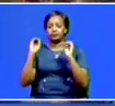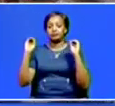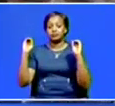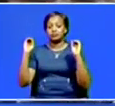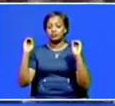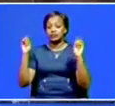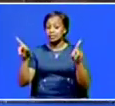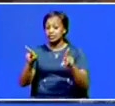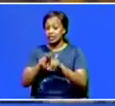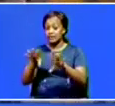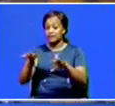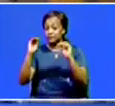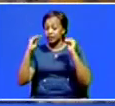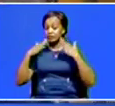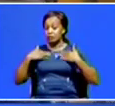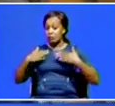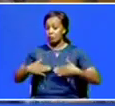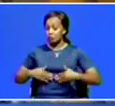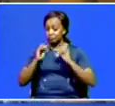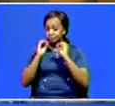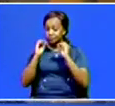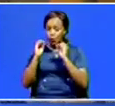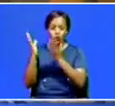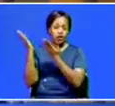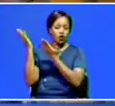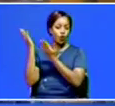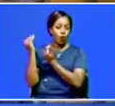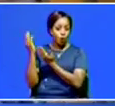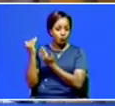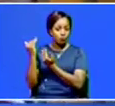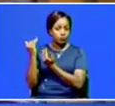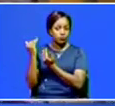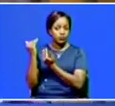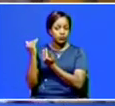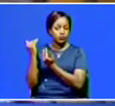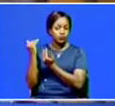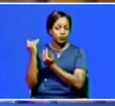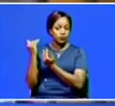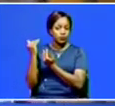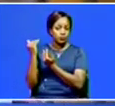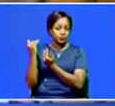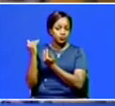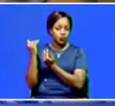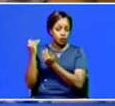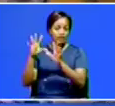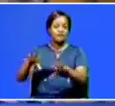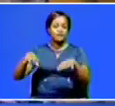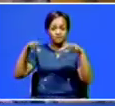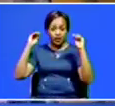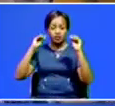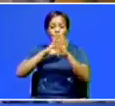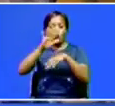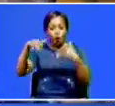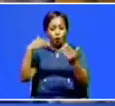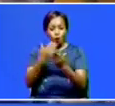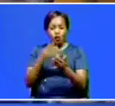or even recovery of the bodies. We are still hopeful. We cannot lose hope until we reach